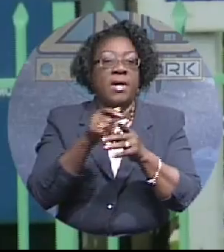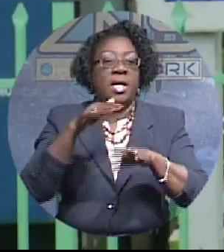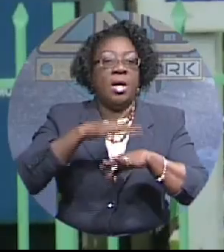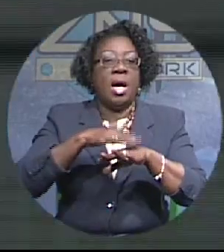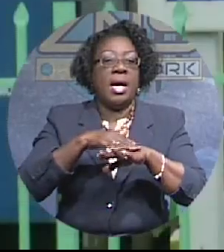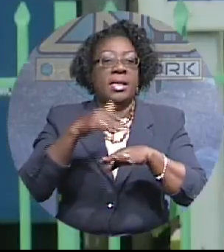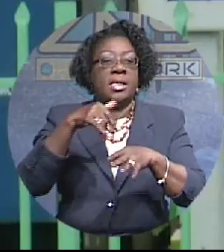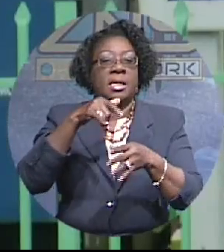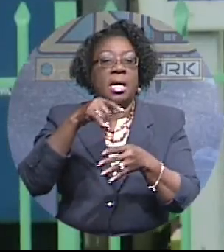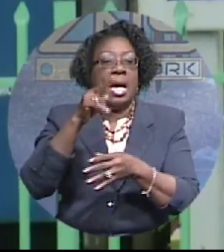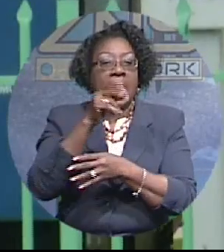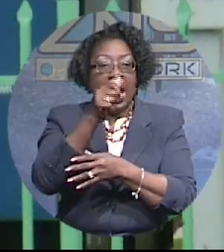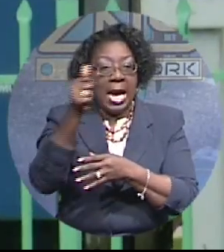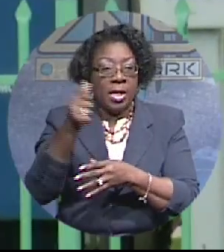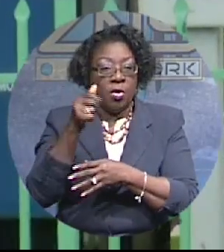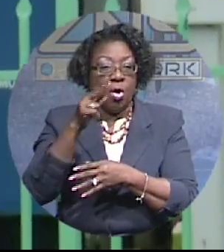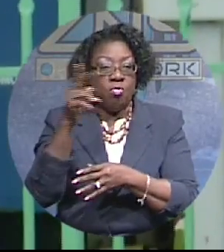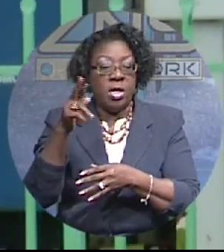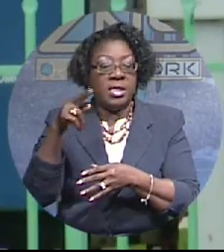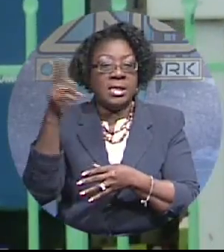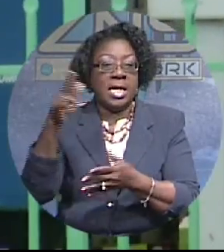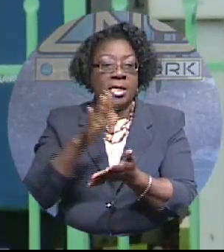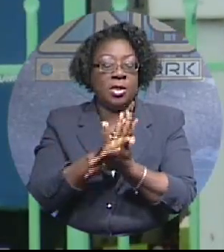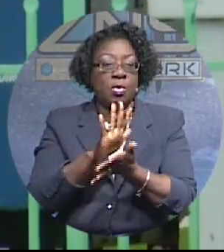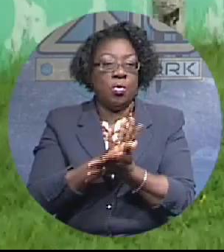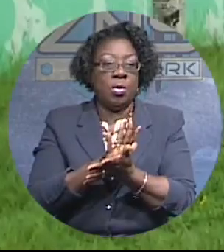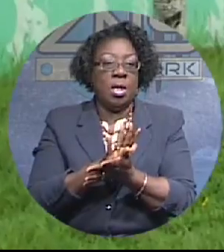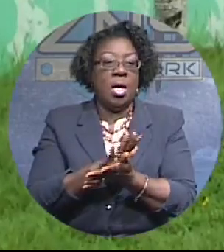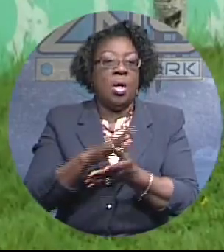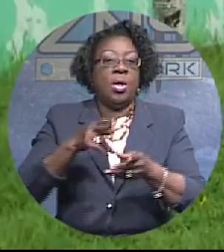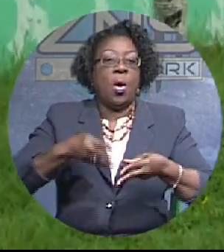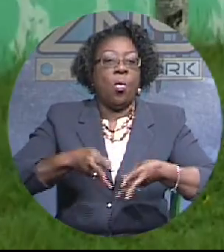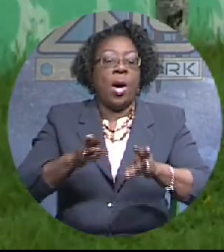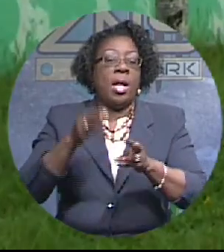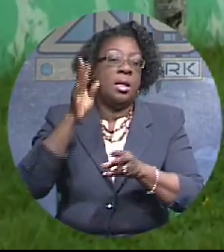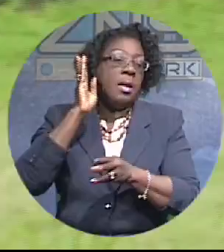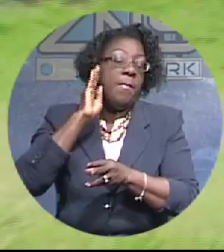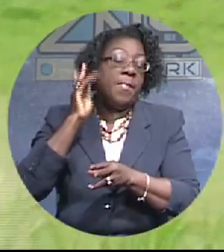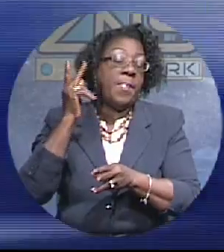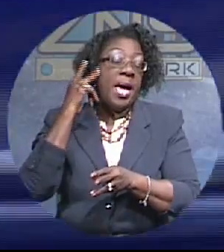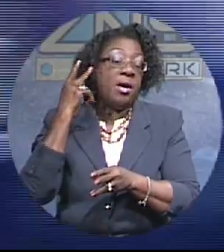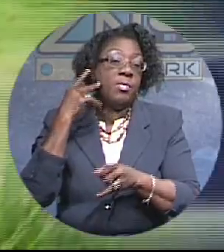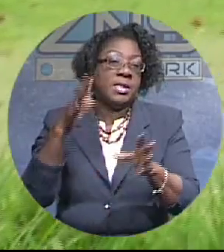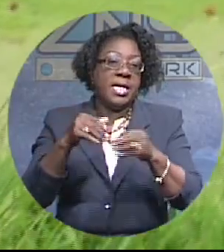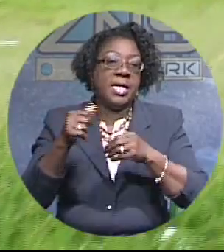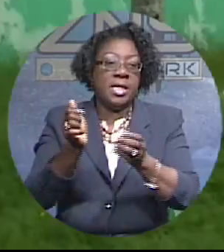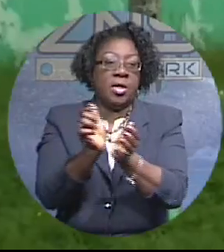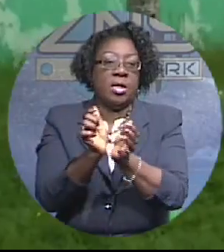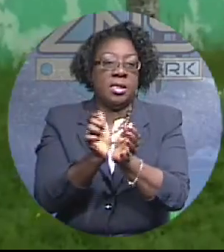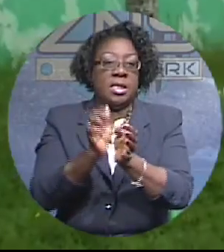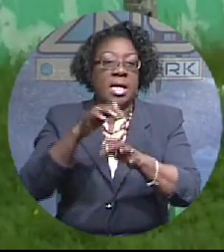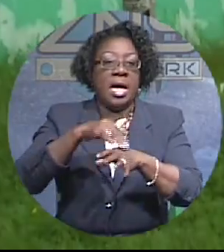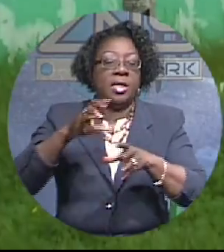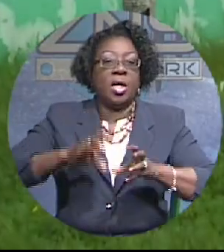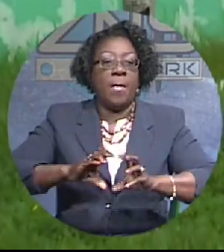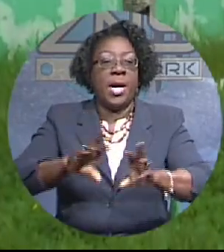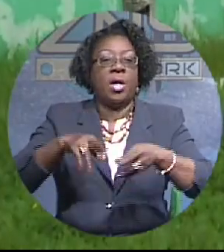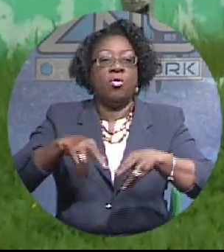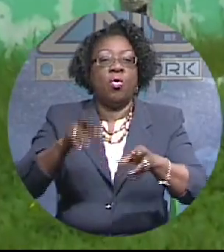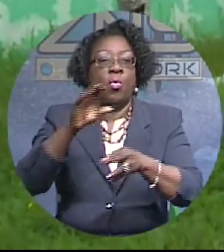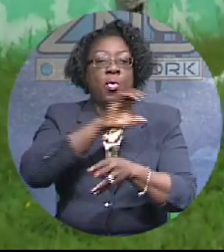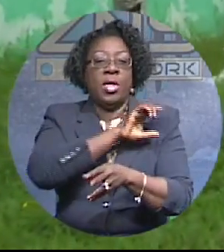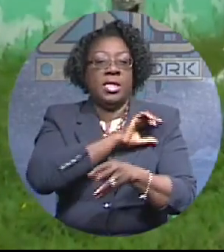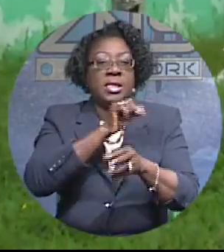Rodgers High School near the end of the school day today. Now, while the parent was taken into custody at the Carmichael Road Police Station, initially